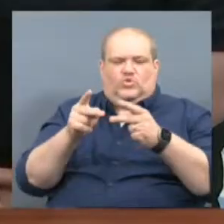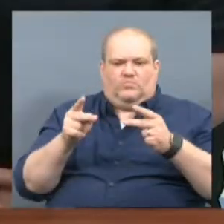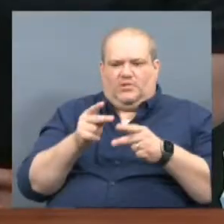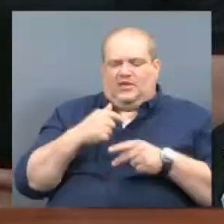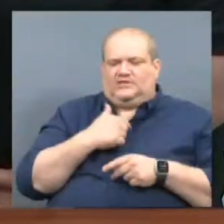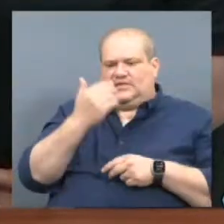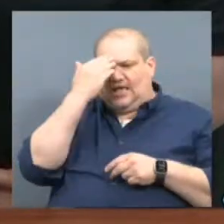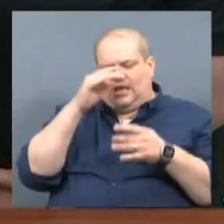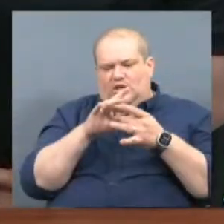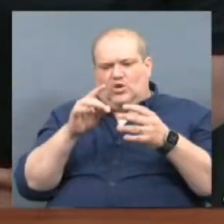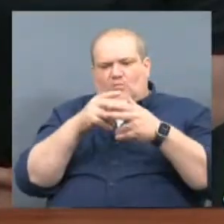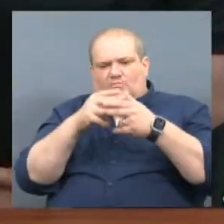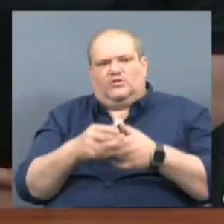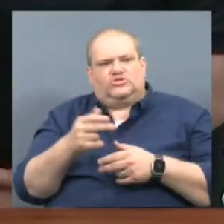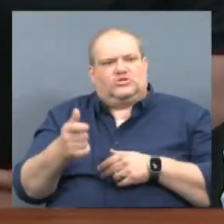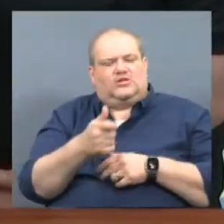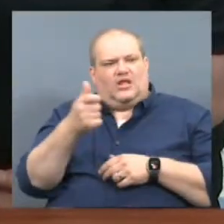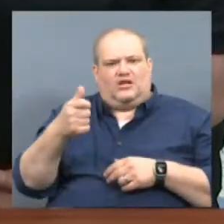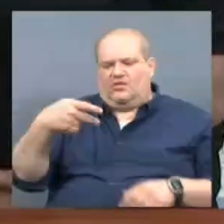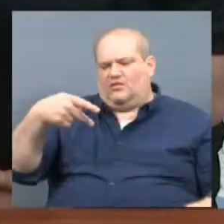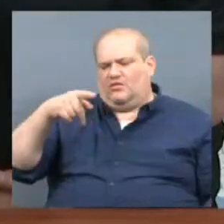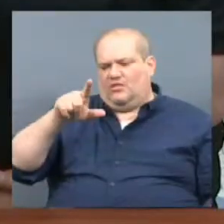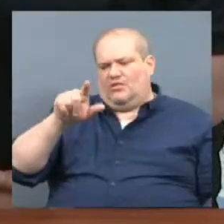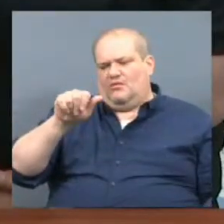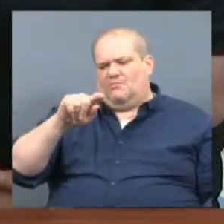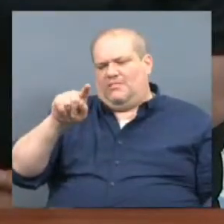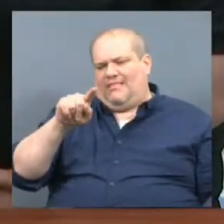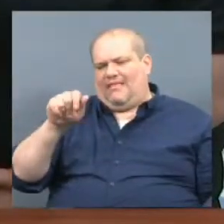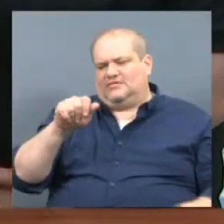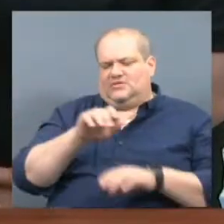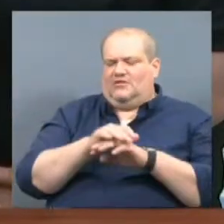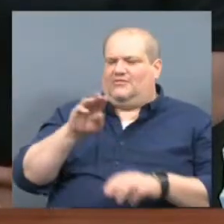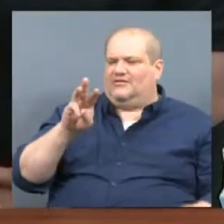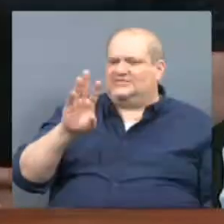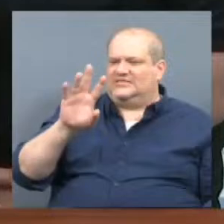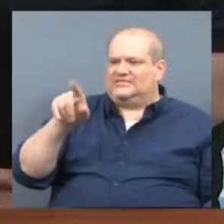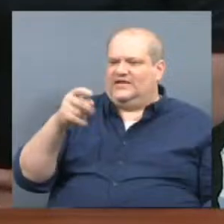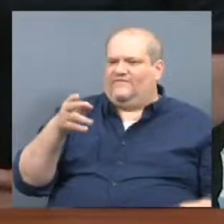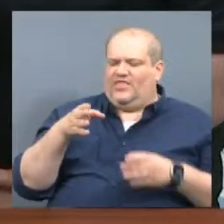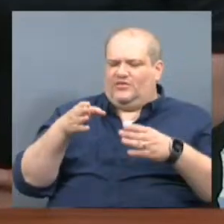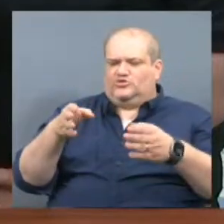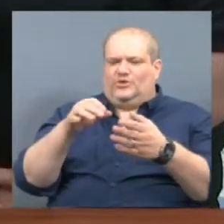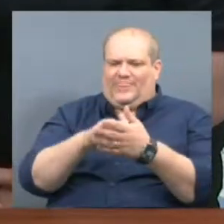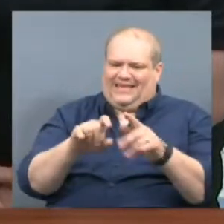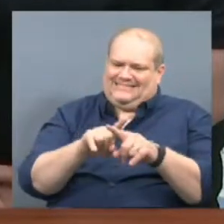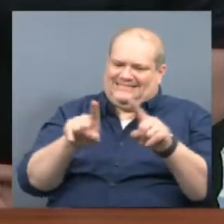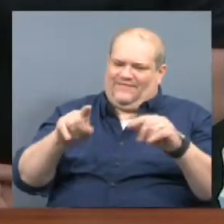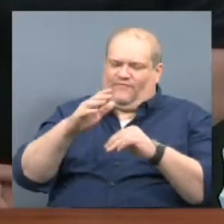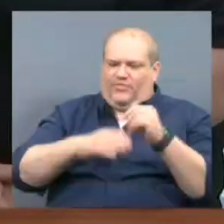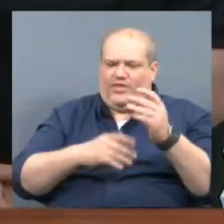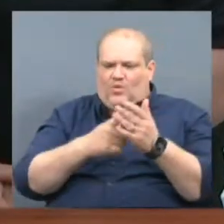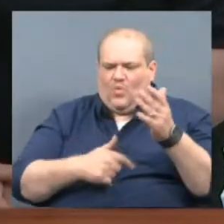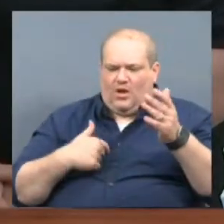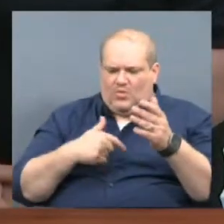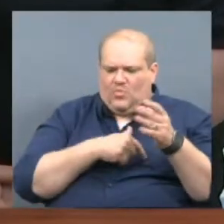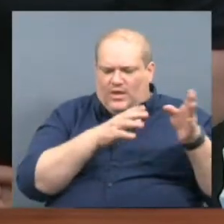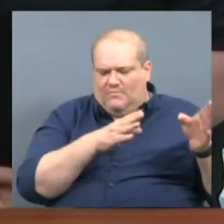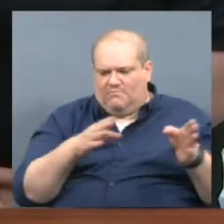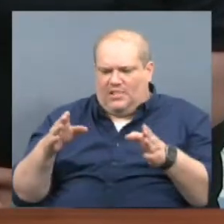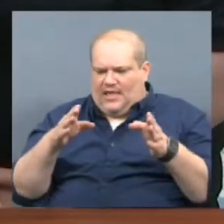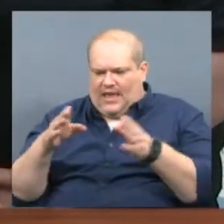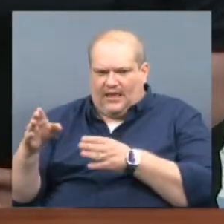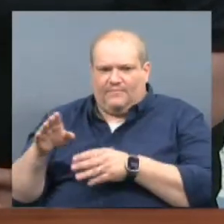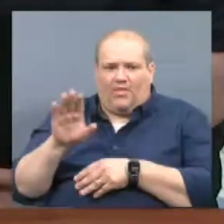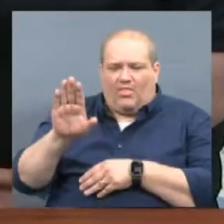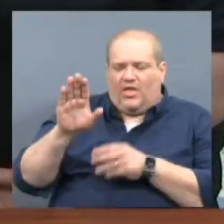they mentioned there's another plaza on 65th Street, which is completely different than what we have.